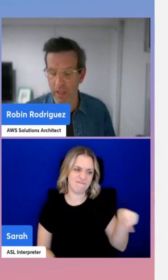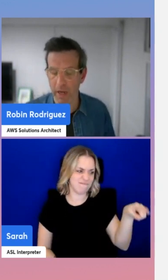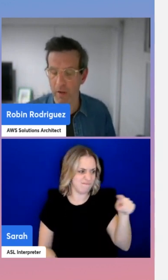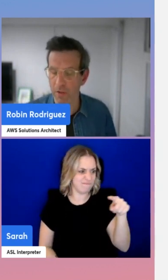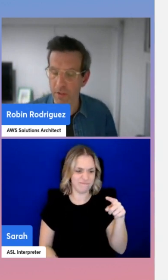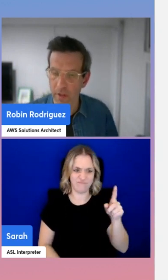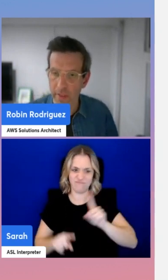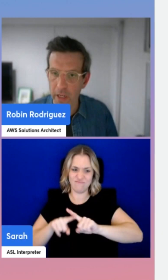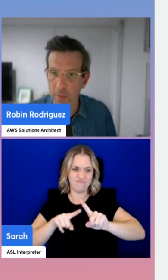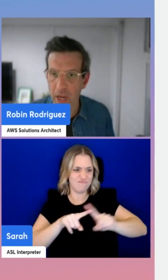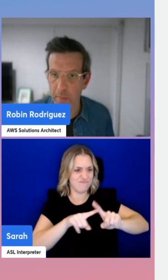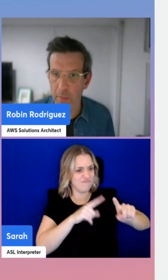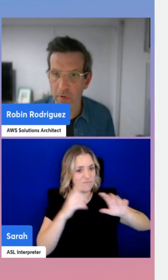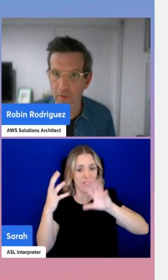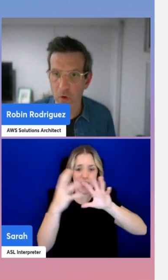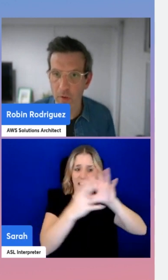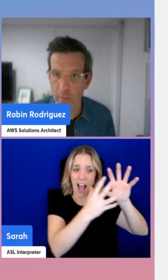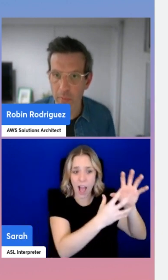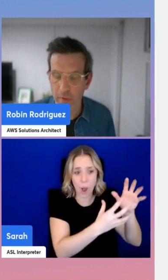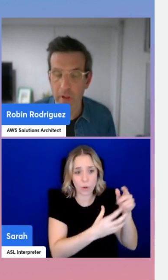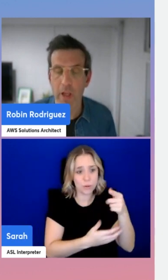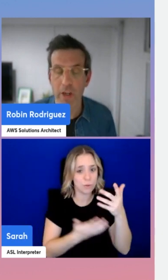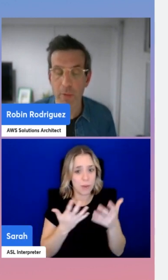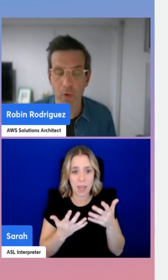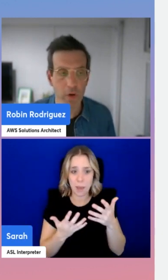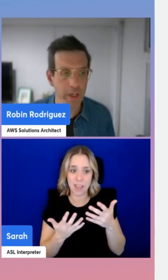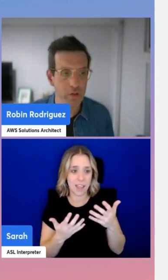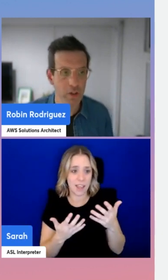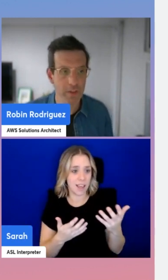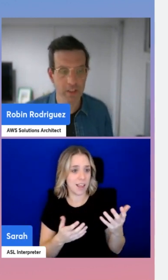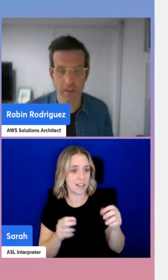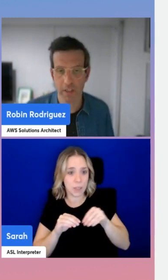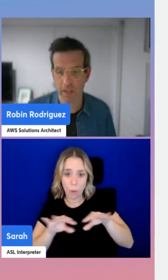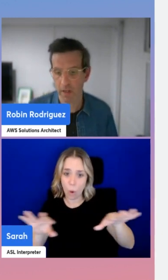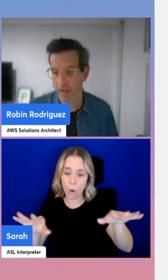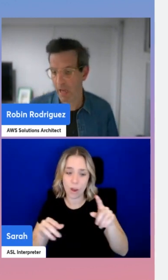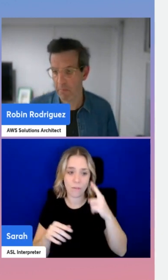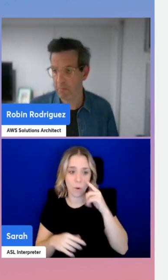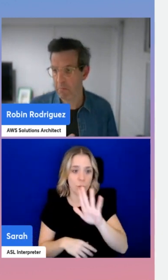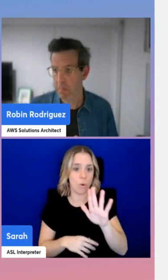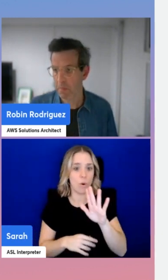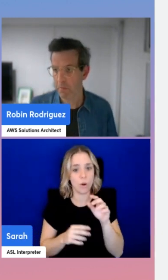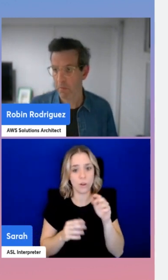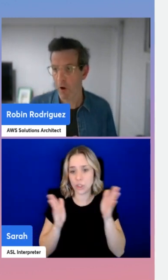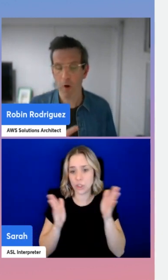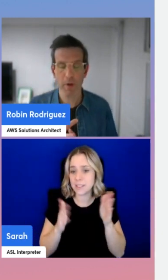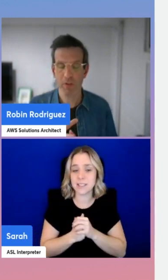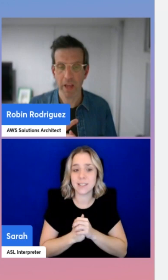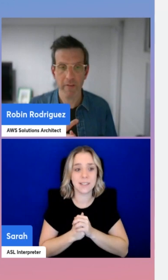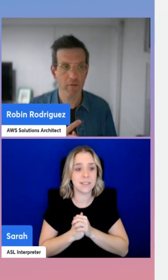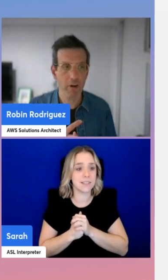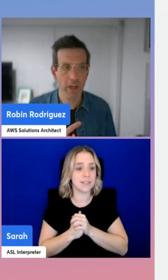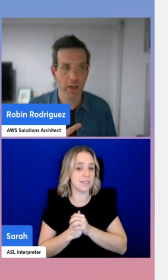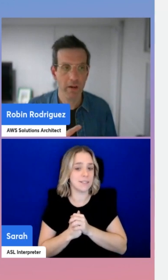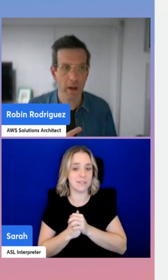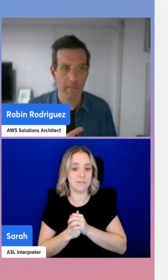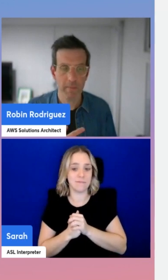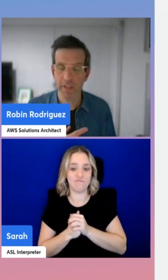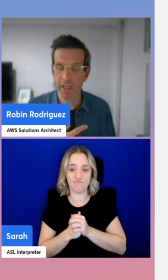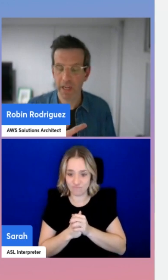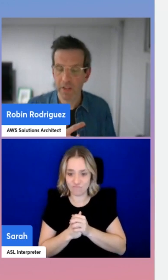of the clouds that you might be deploying your services in, almost